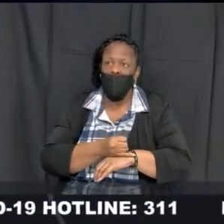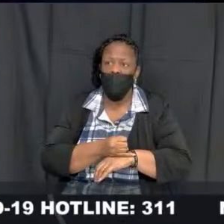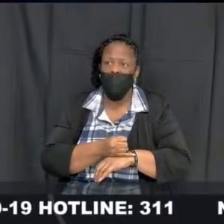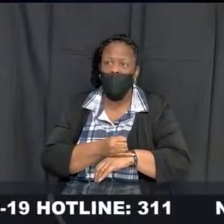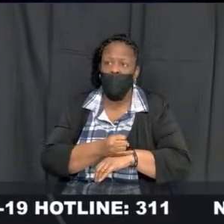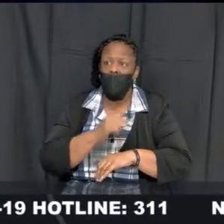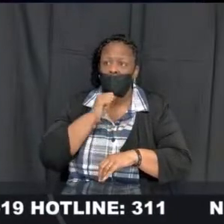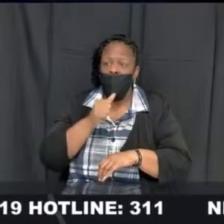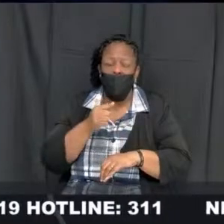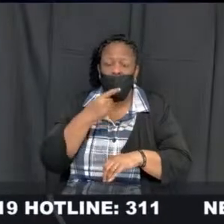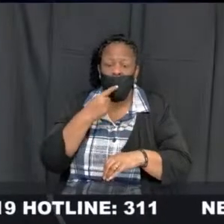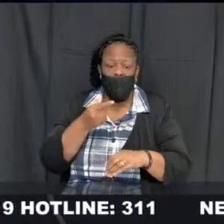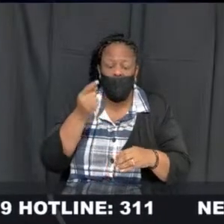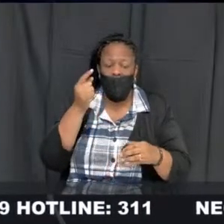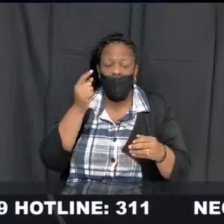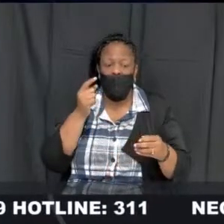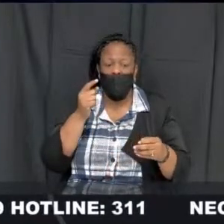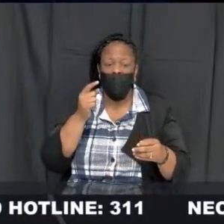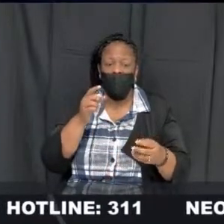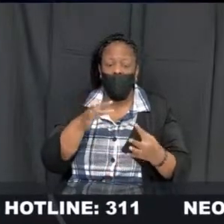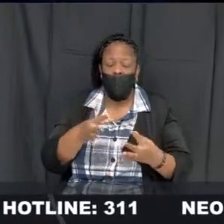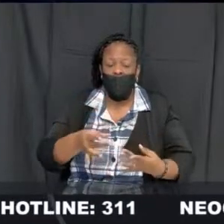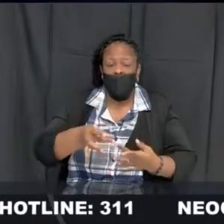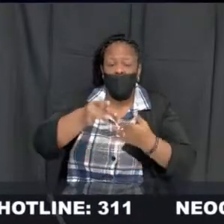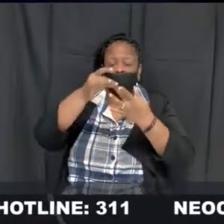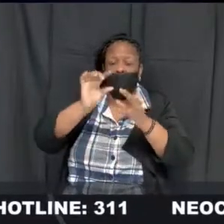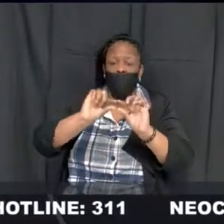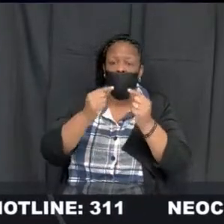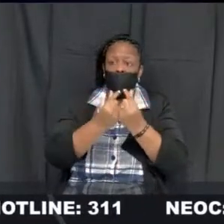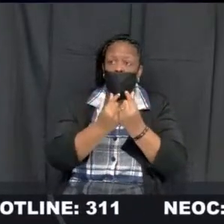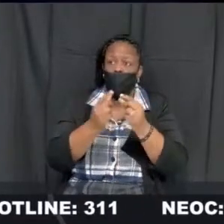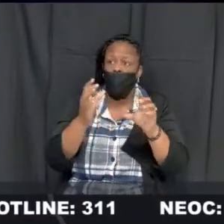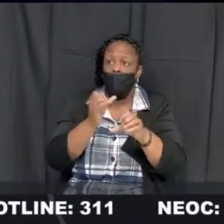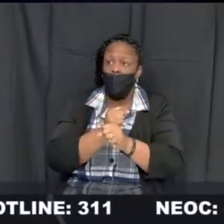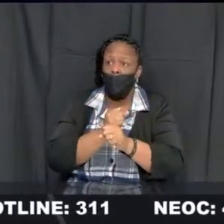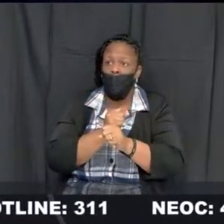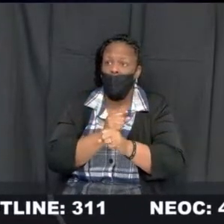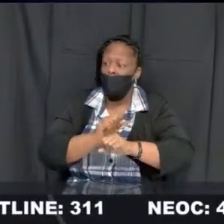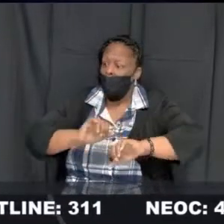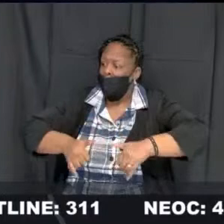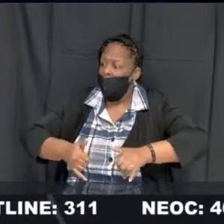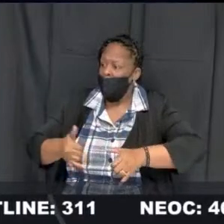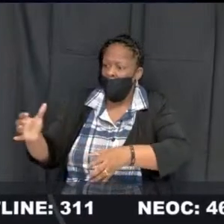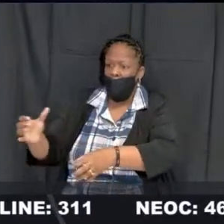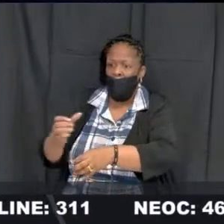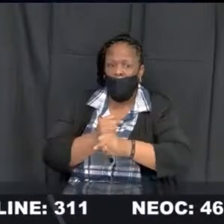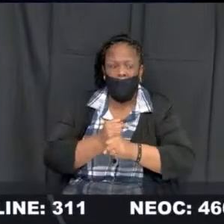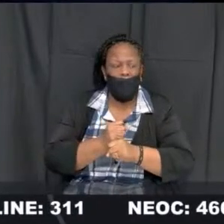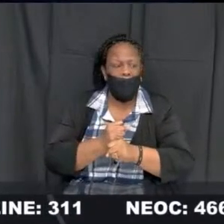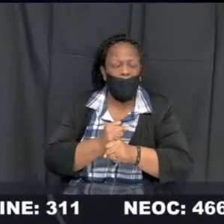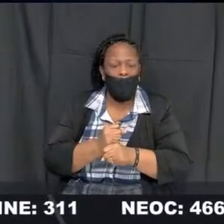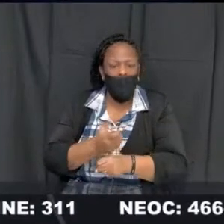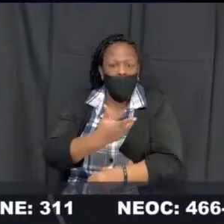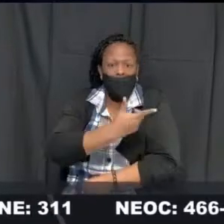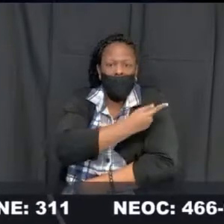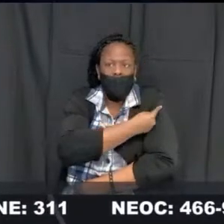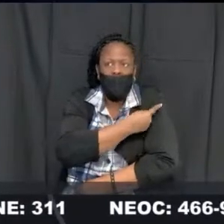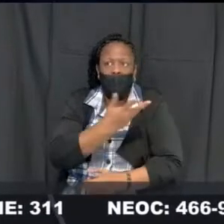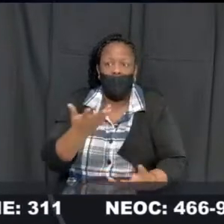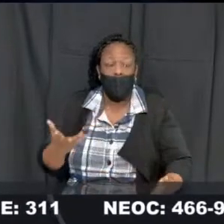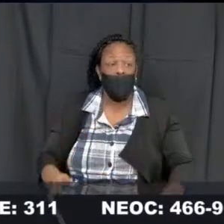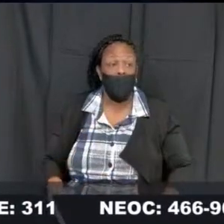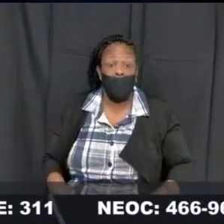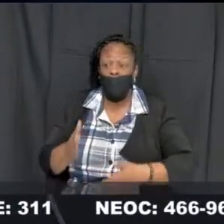priority group to be vaccinated in that country. Mommy, how can I get a vaccine? But there